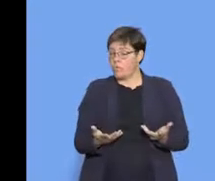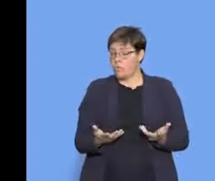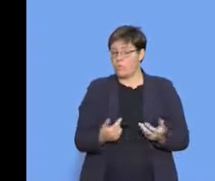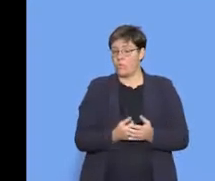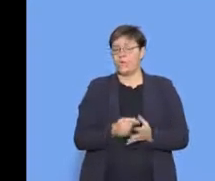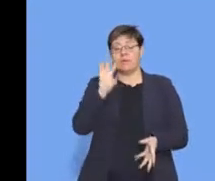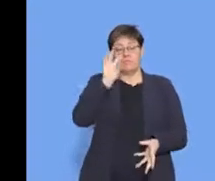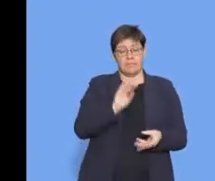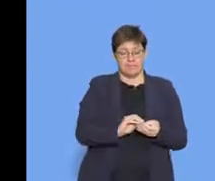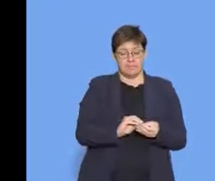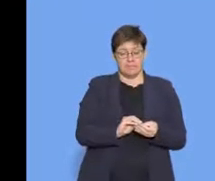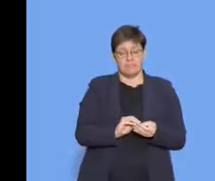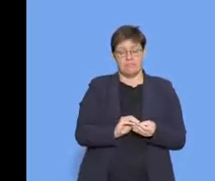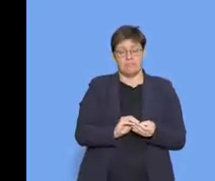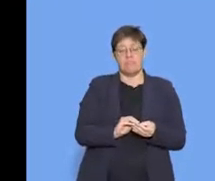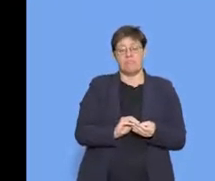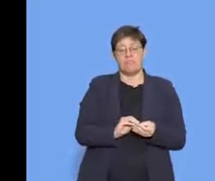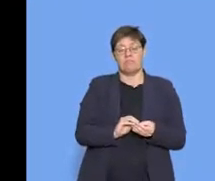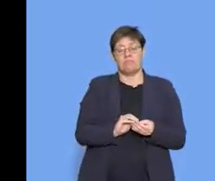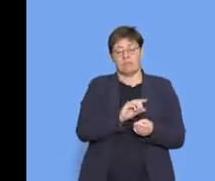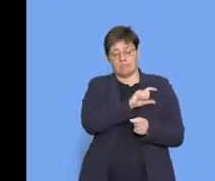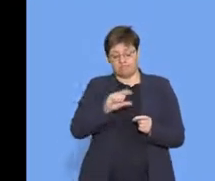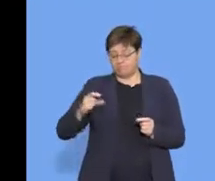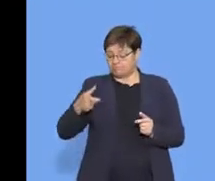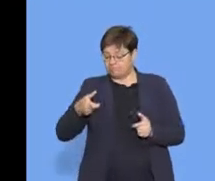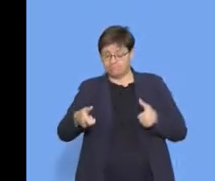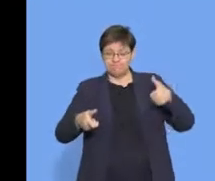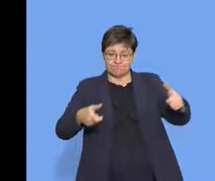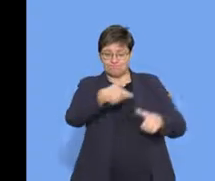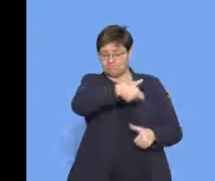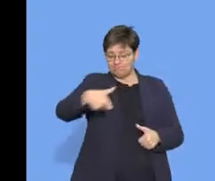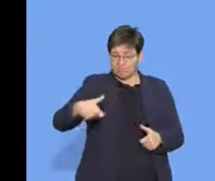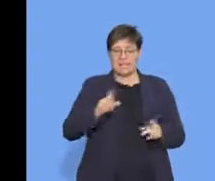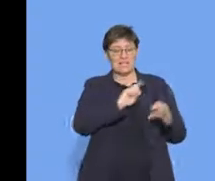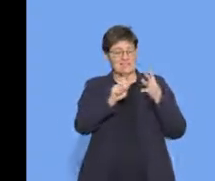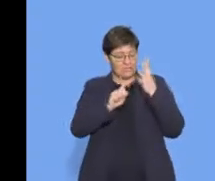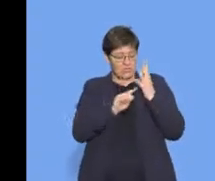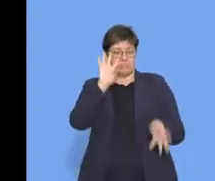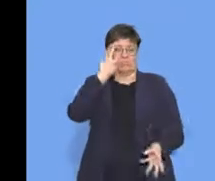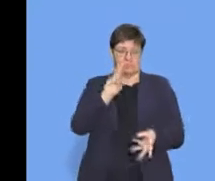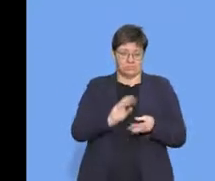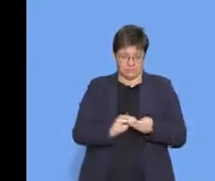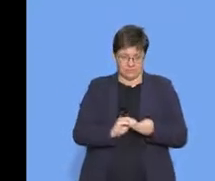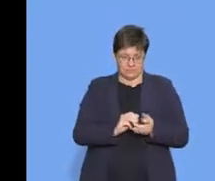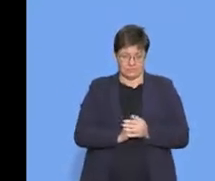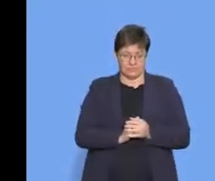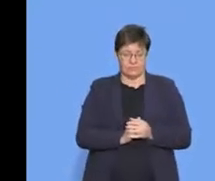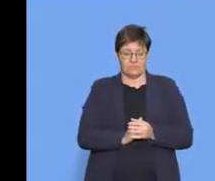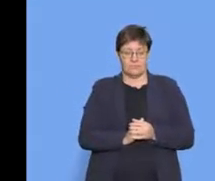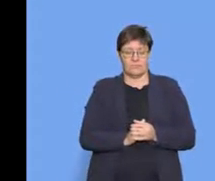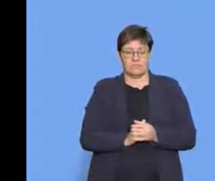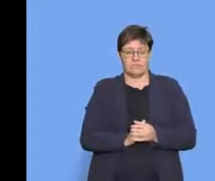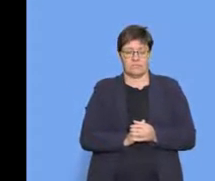by finding the sum of the areas of the different rectangles that make up the surface of the